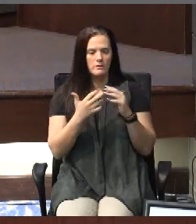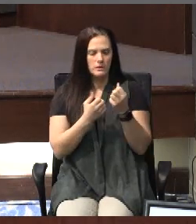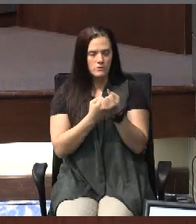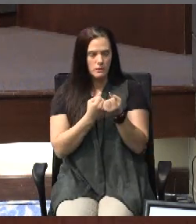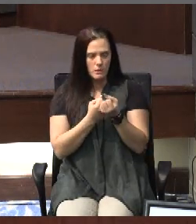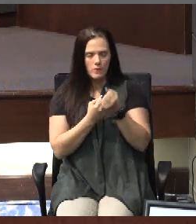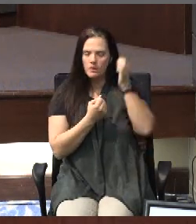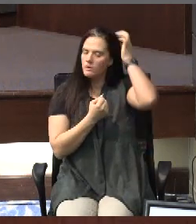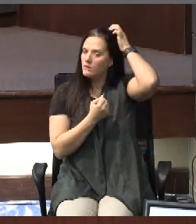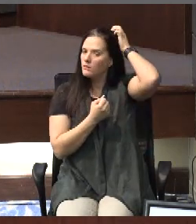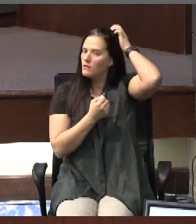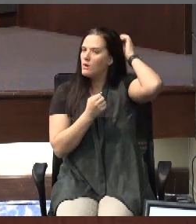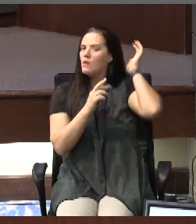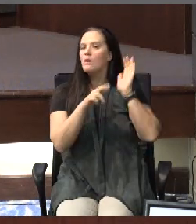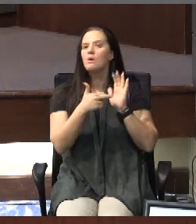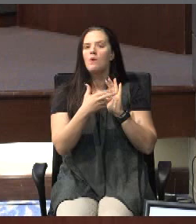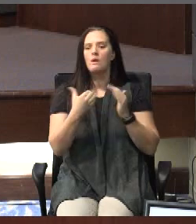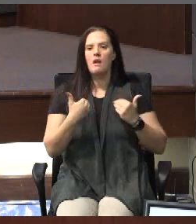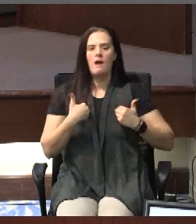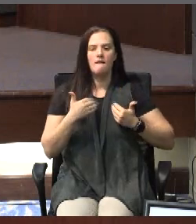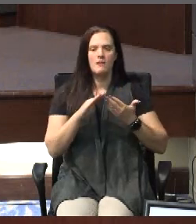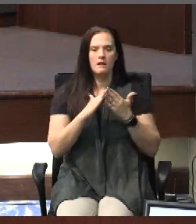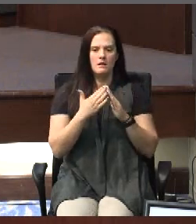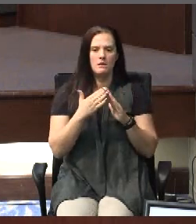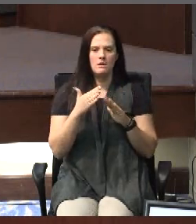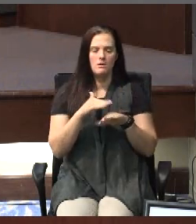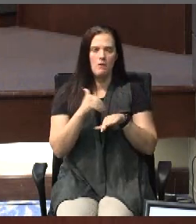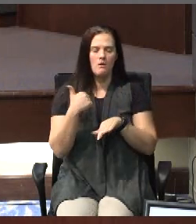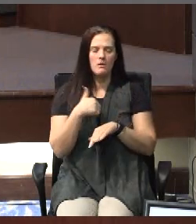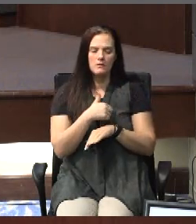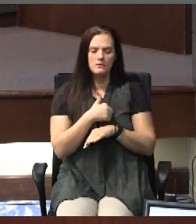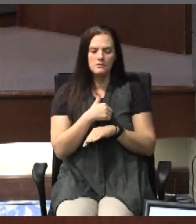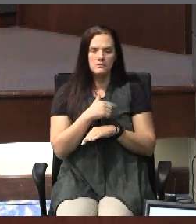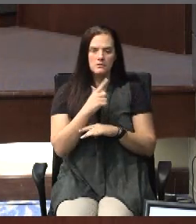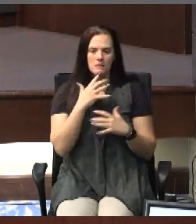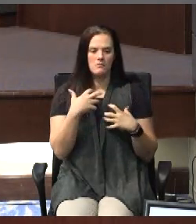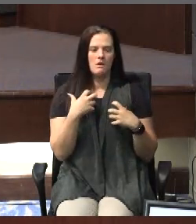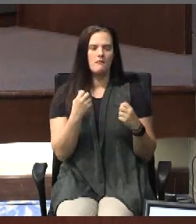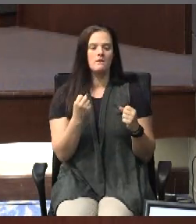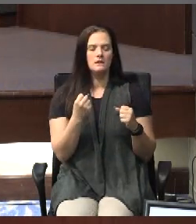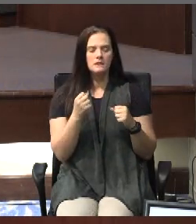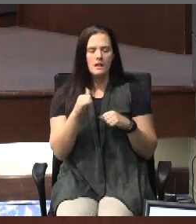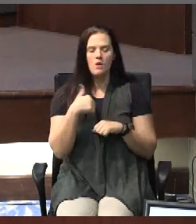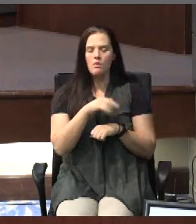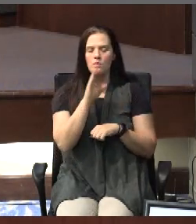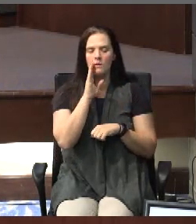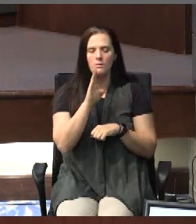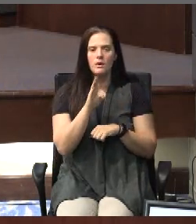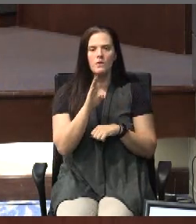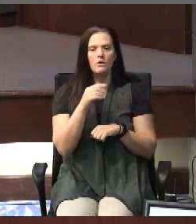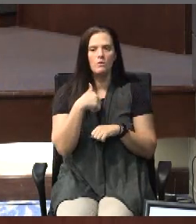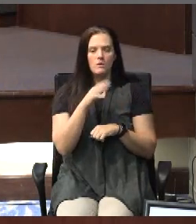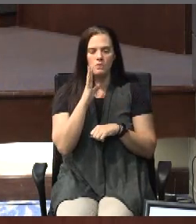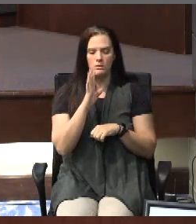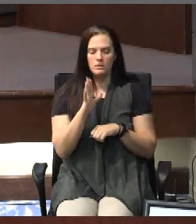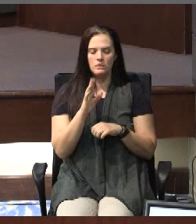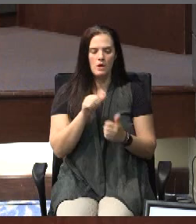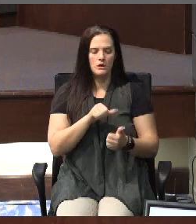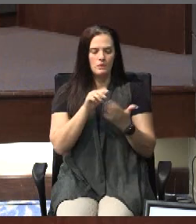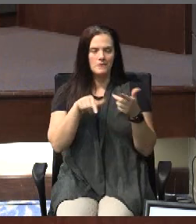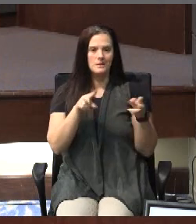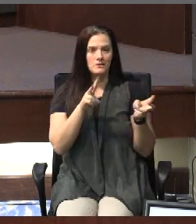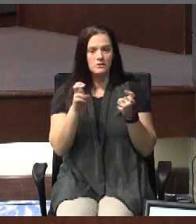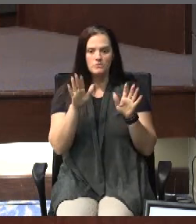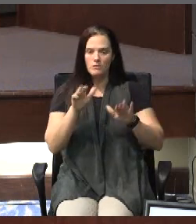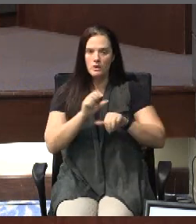support role and having the community call on us if they, in confidence, that we'll address these issues.